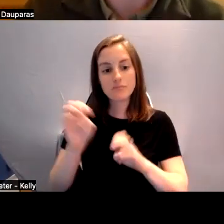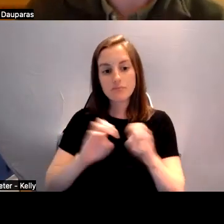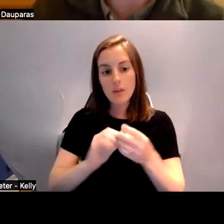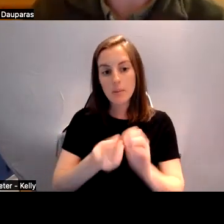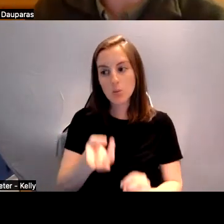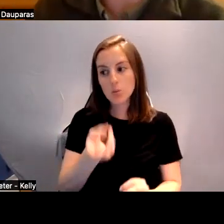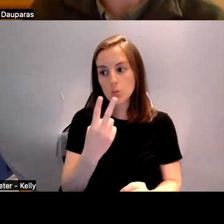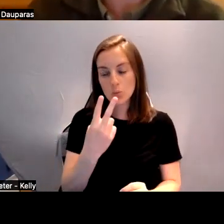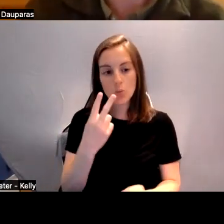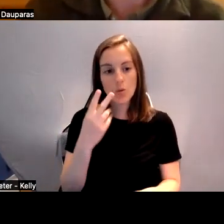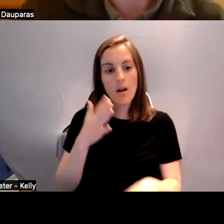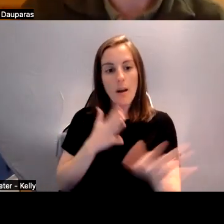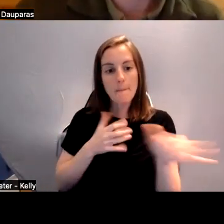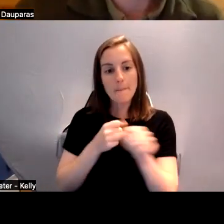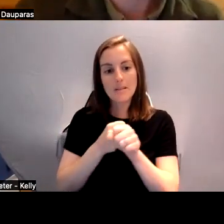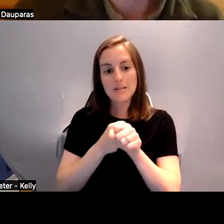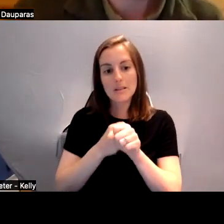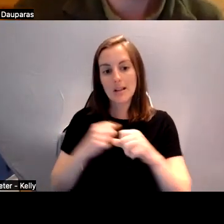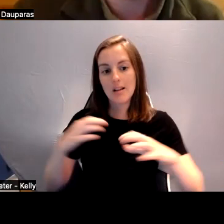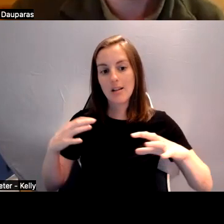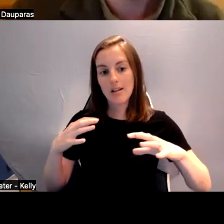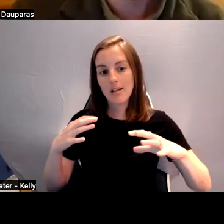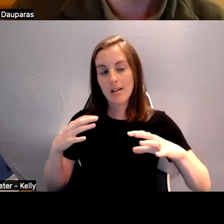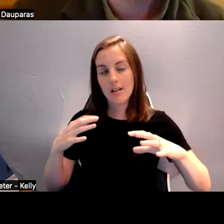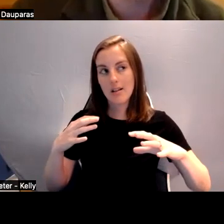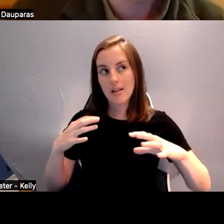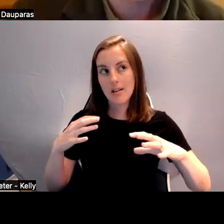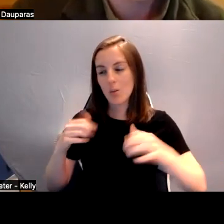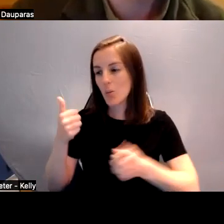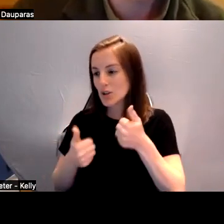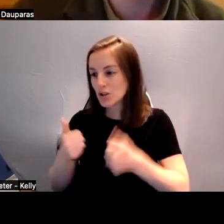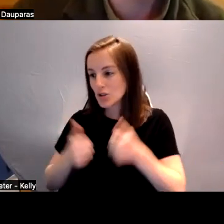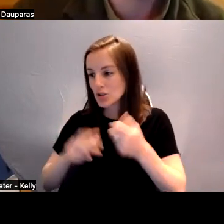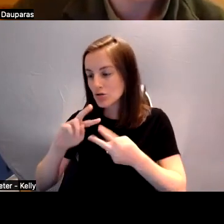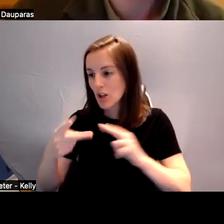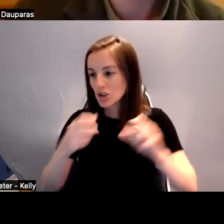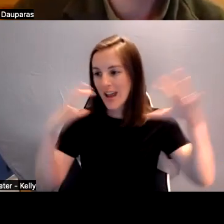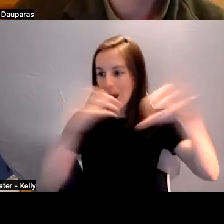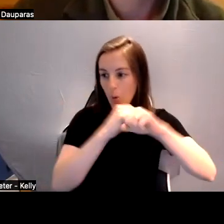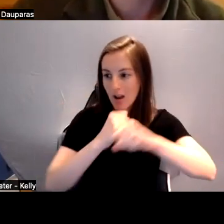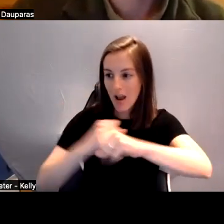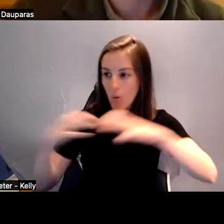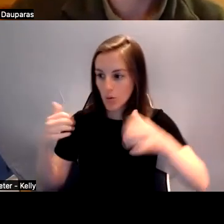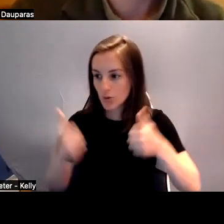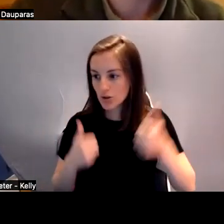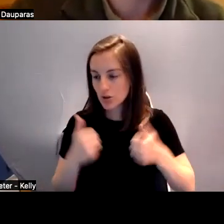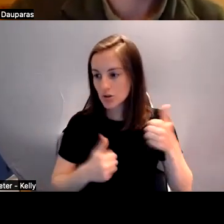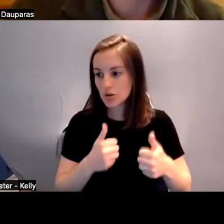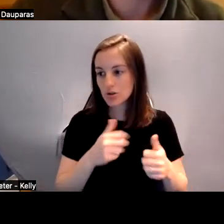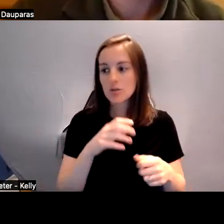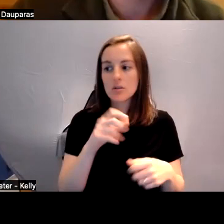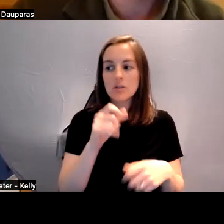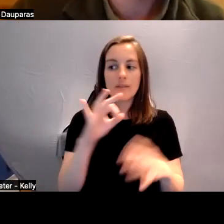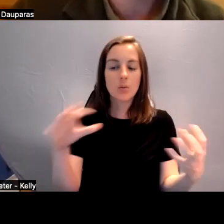normal sort of vanilla MPNN is only node updates, there's no edge updates, is giving a small increase compared to the baseline. And then if we combine 1